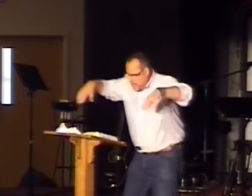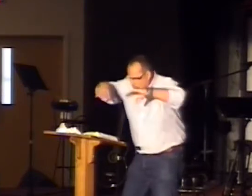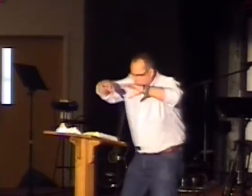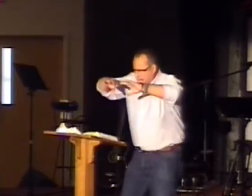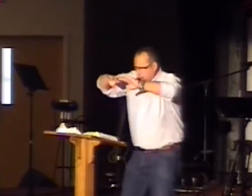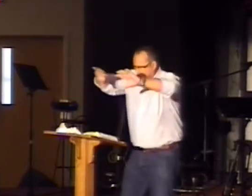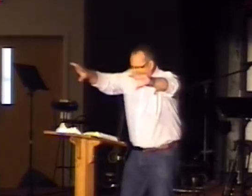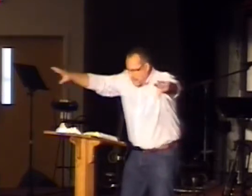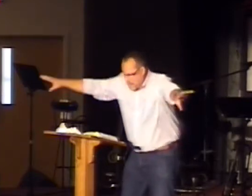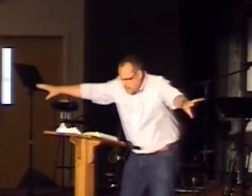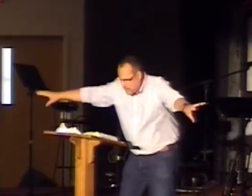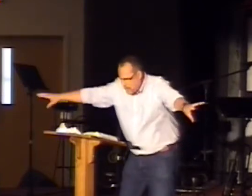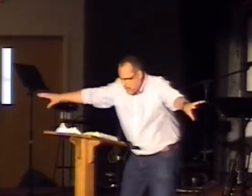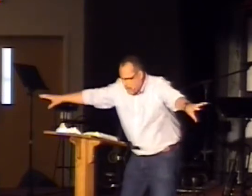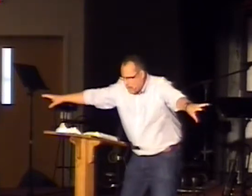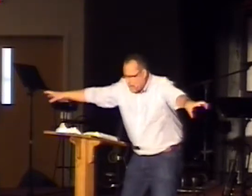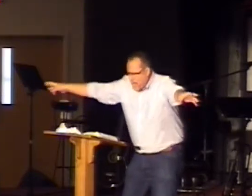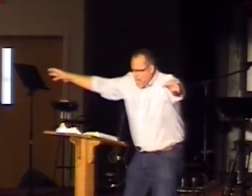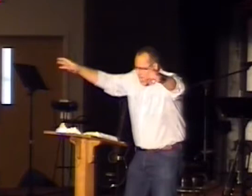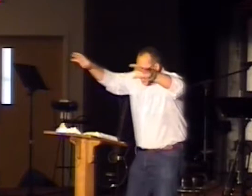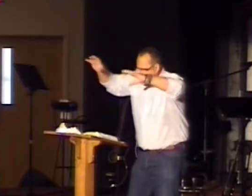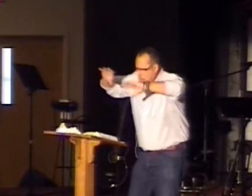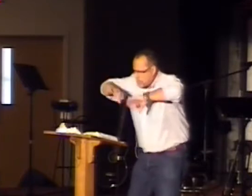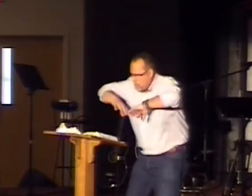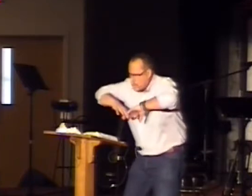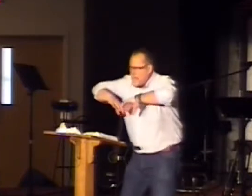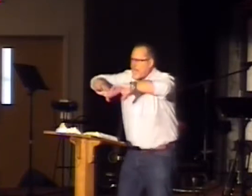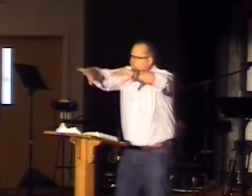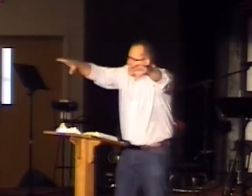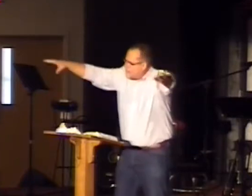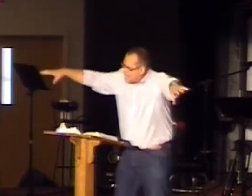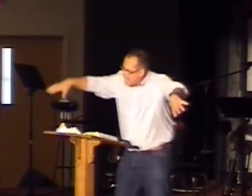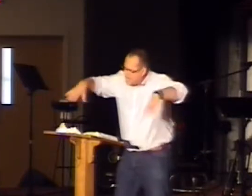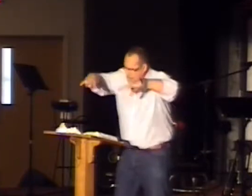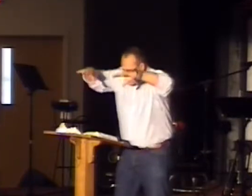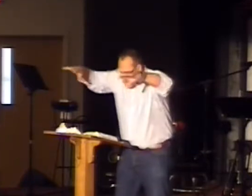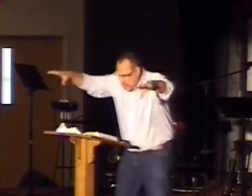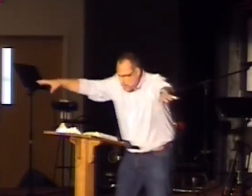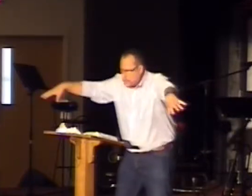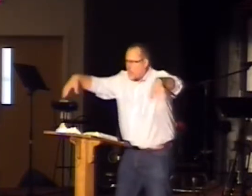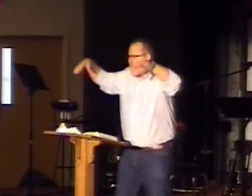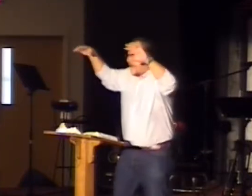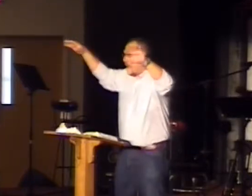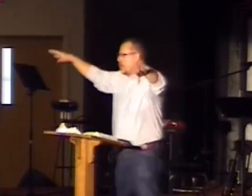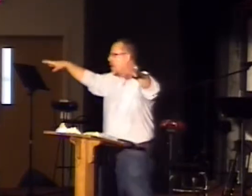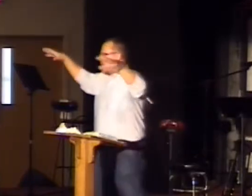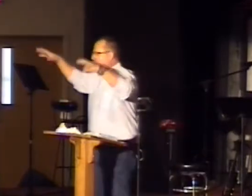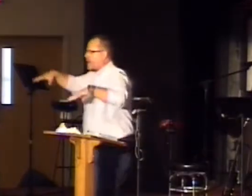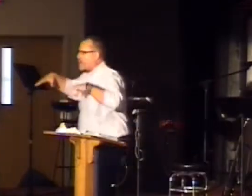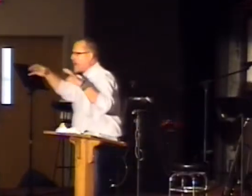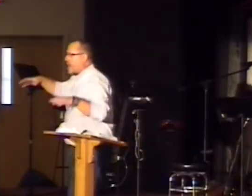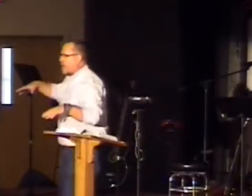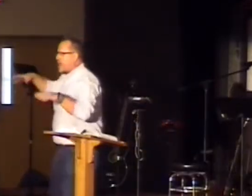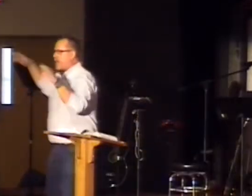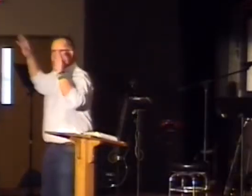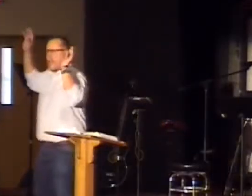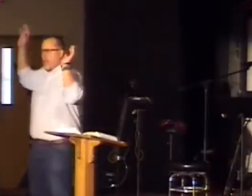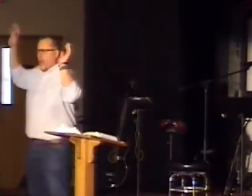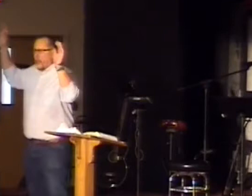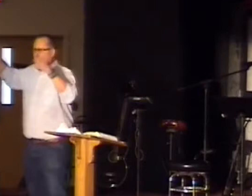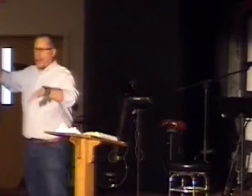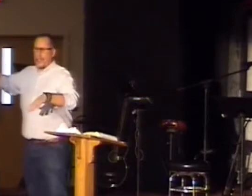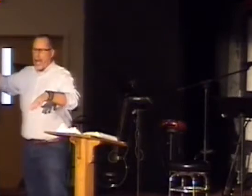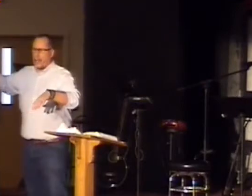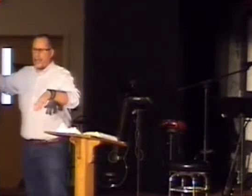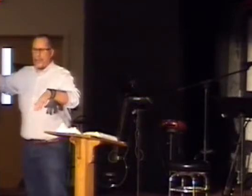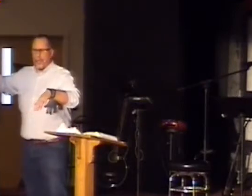over in different places on the face of the earth. And all those stories make up the beginnings of the new story. And here's what I challenge my congregation,